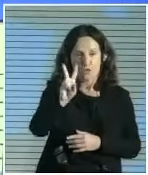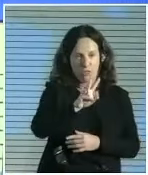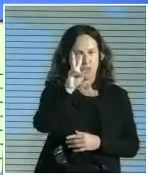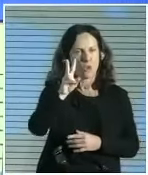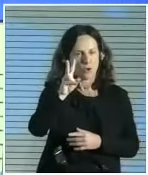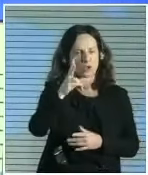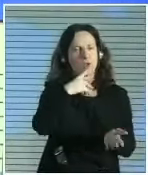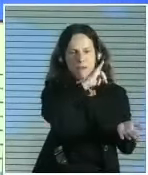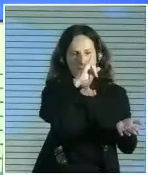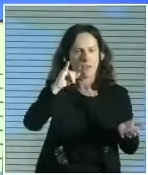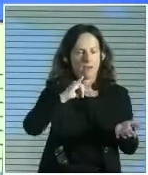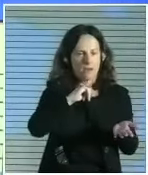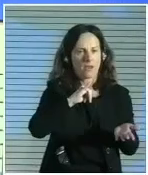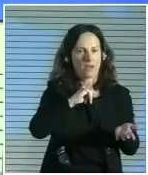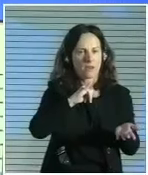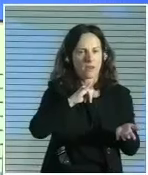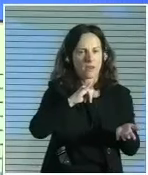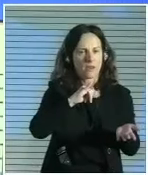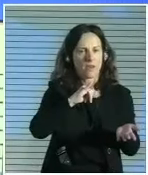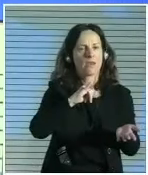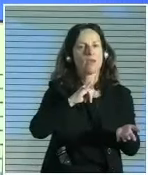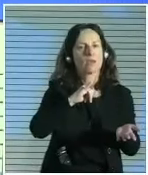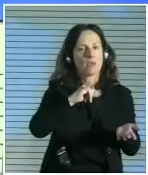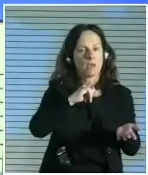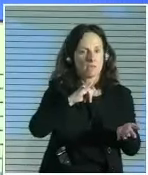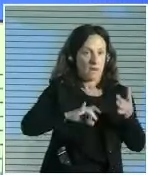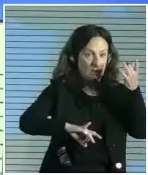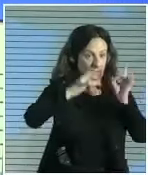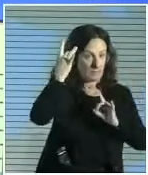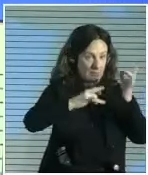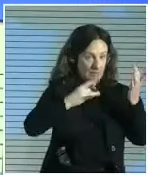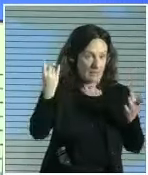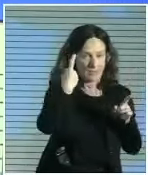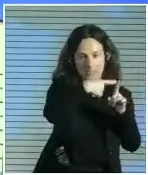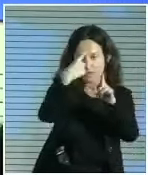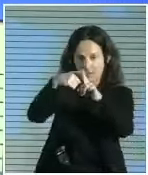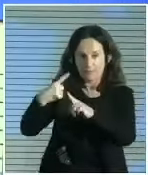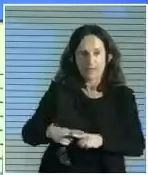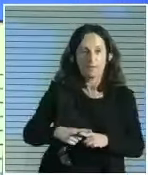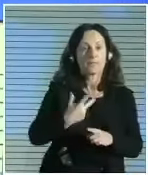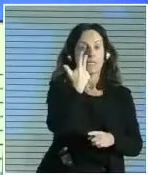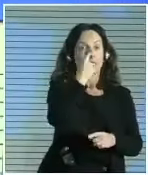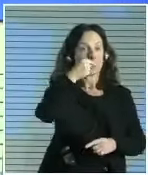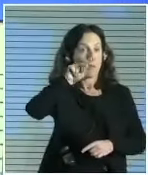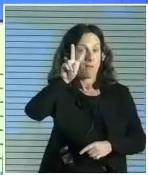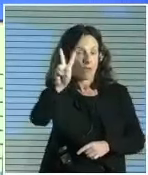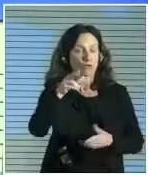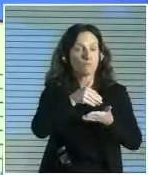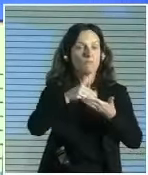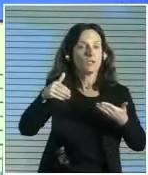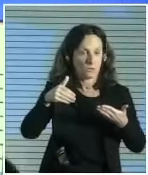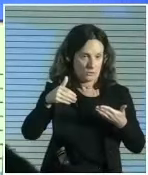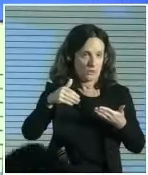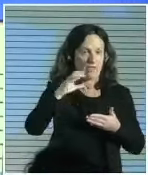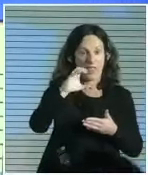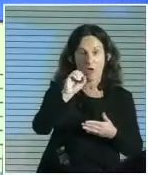5.3 million tons CO2 equivalent in air connectivity. We have conducting a